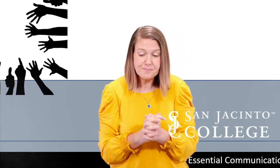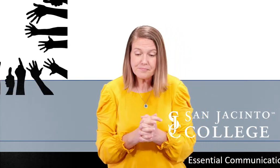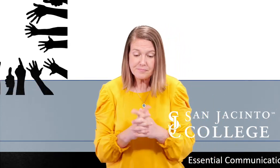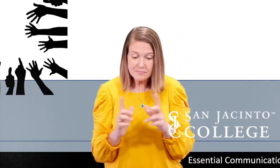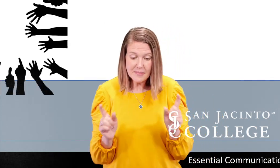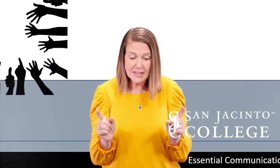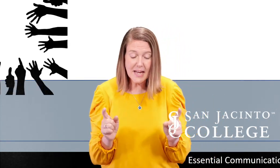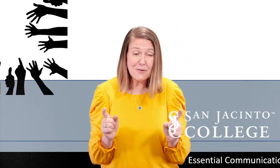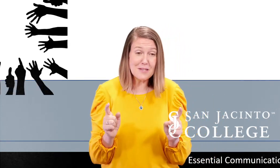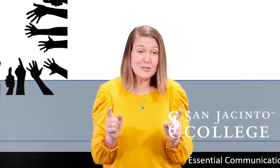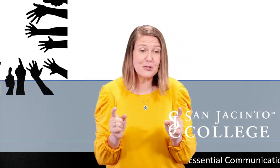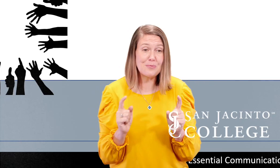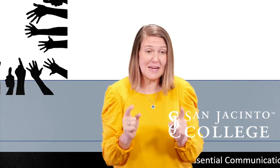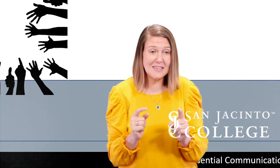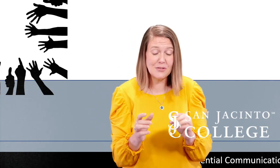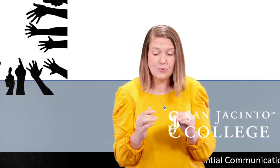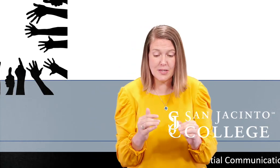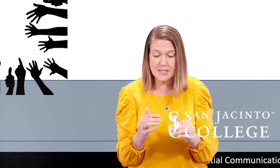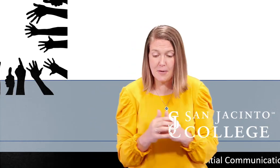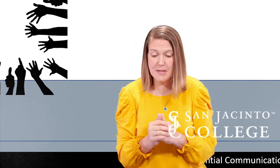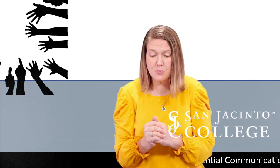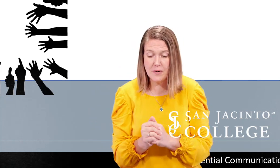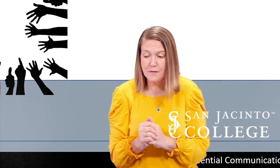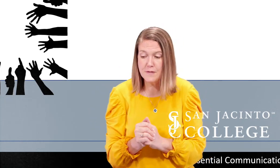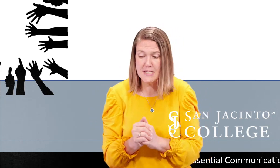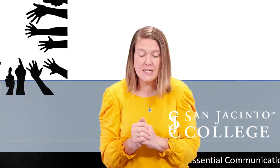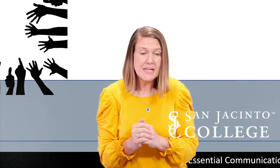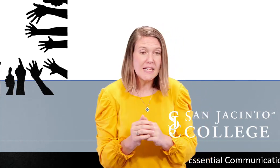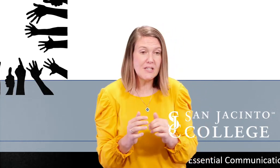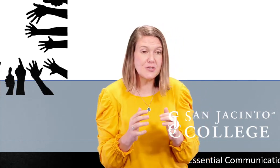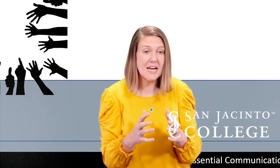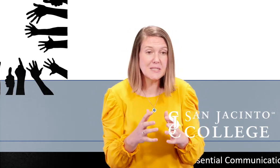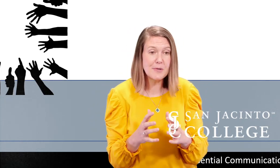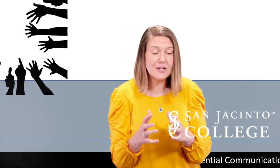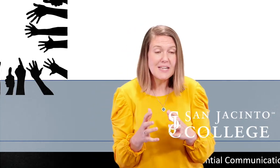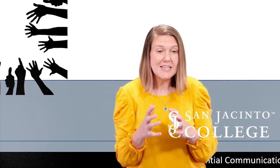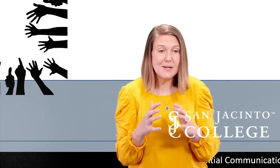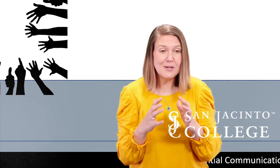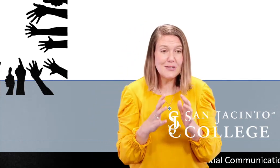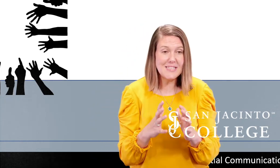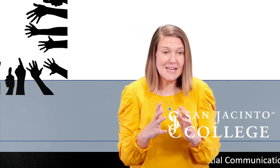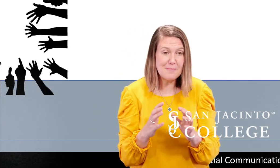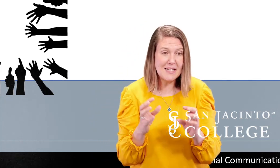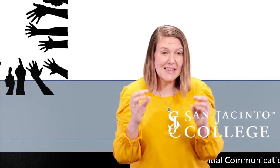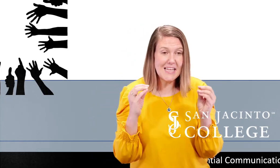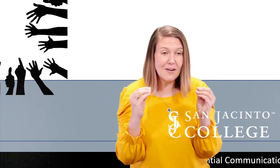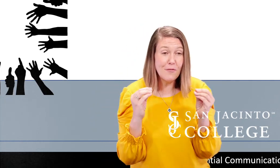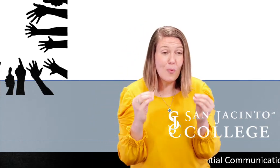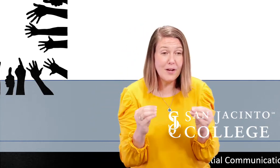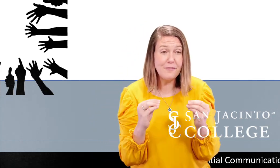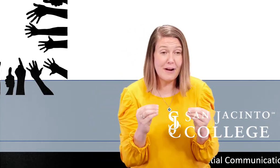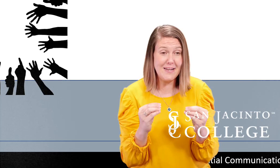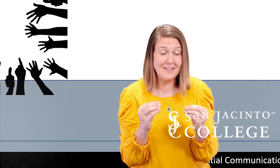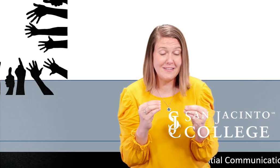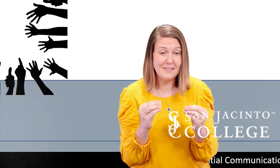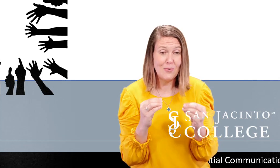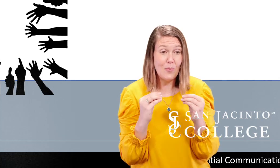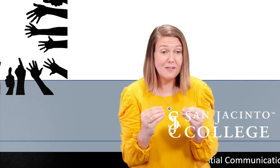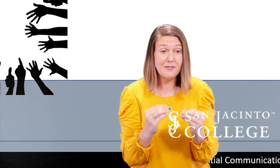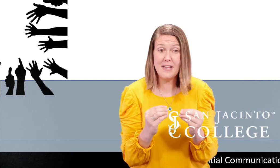equal. Now, there's a great little quiz on page 115 in your textbook that I want you to take a minute. Think of one